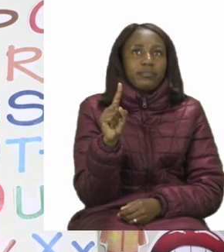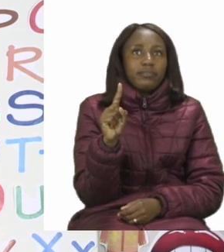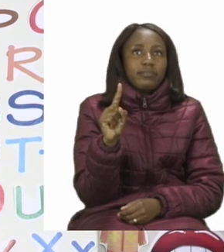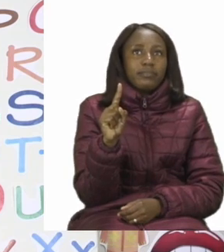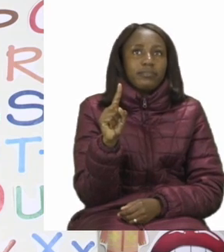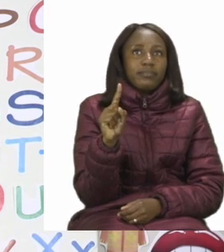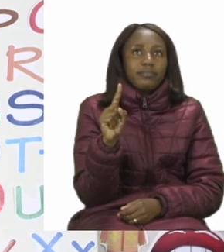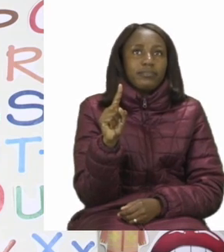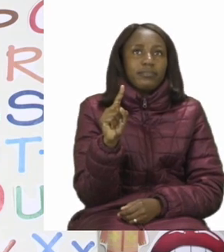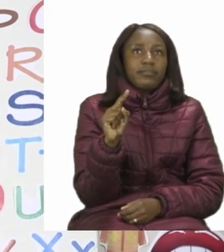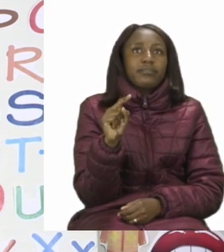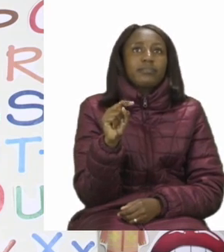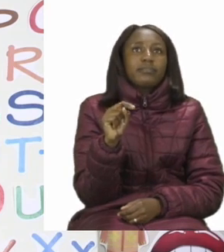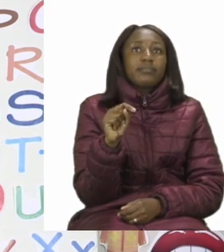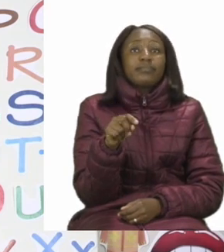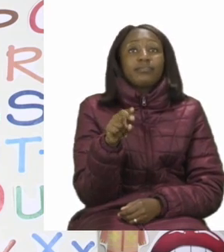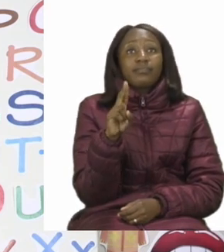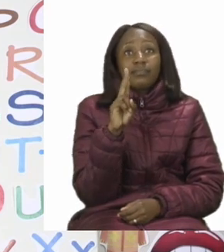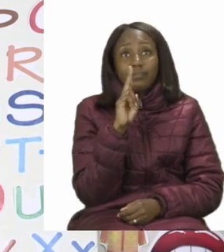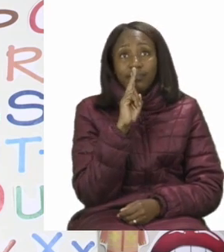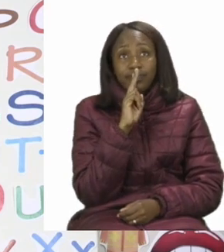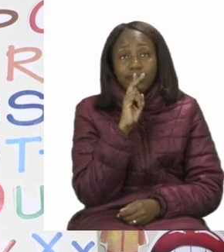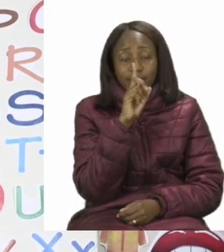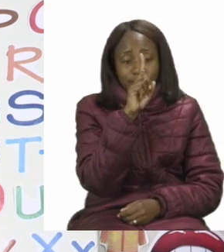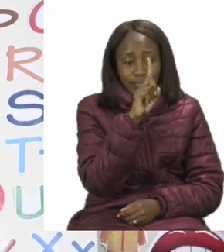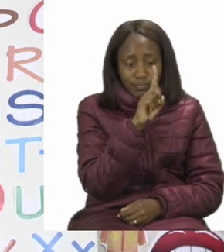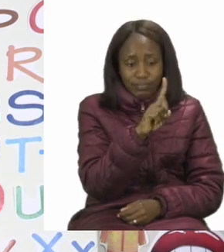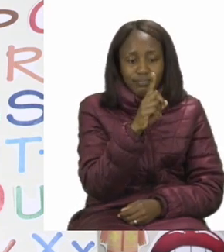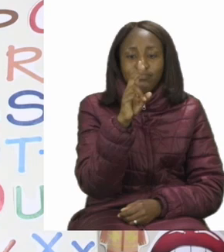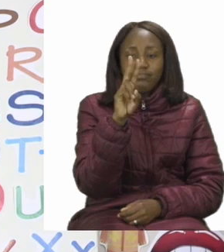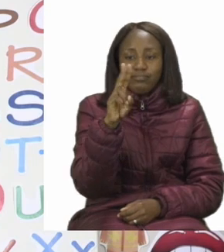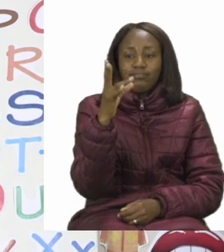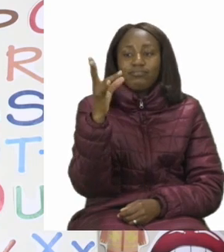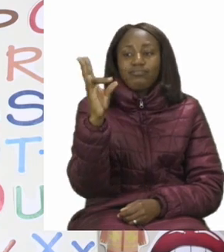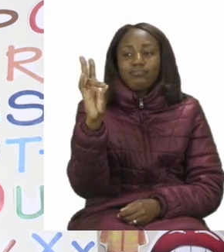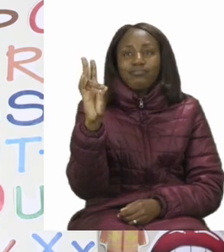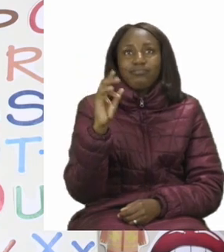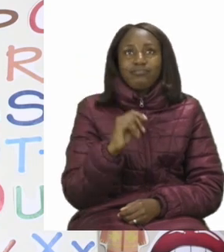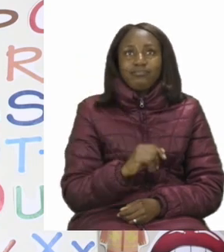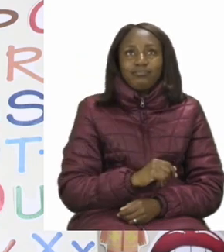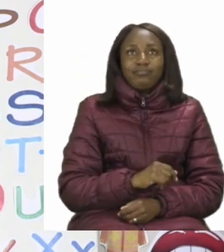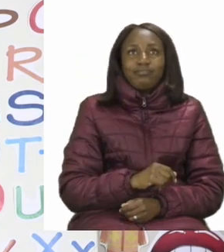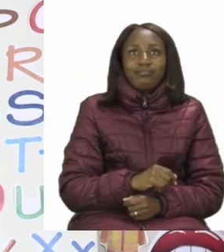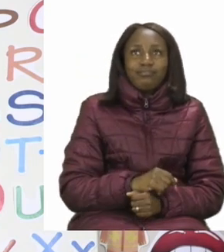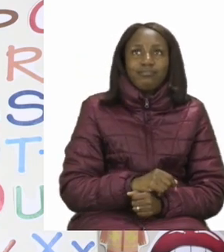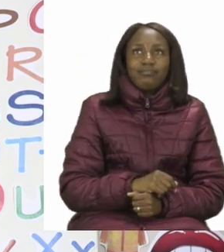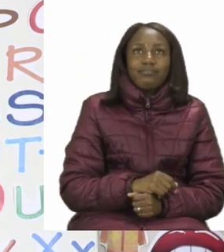1. So our total answer says